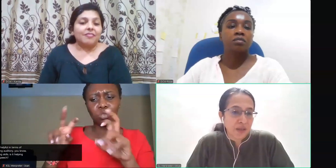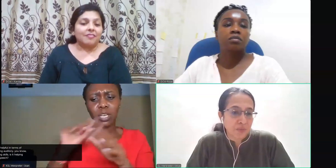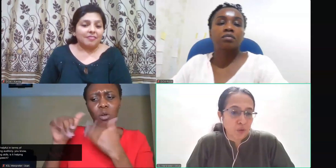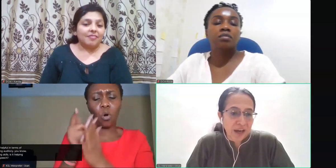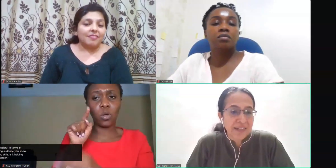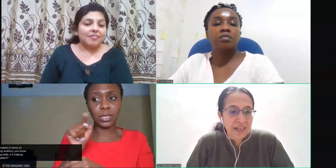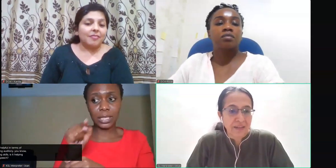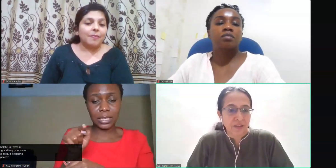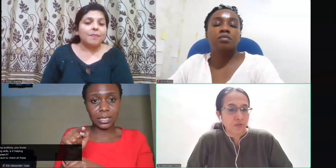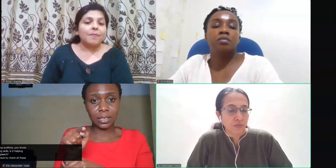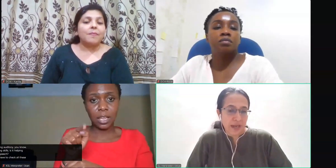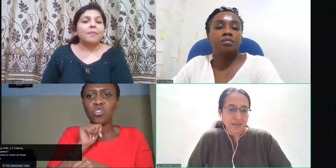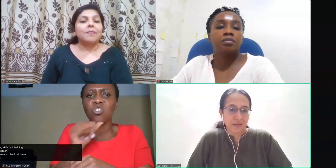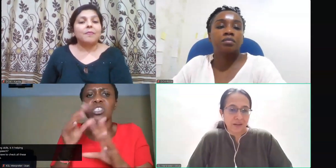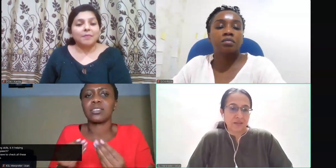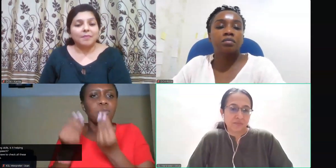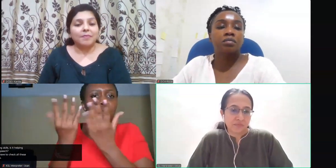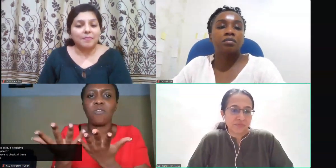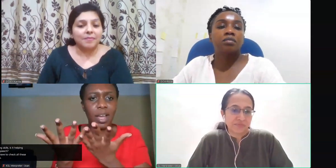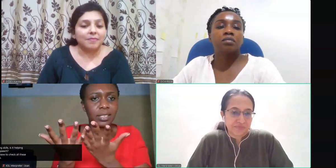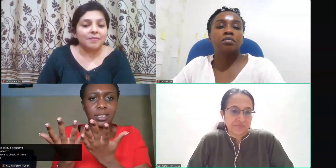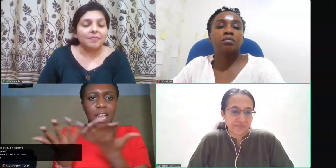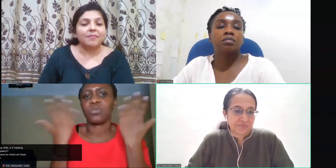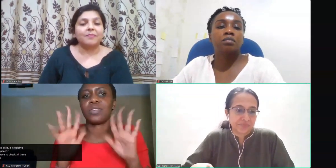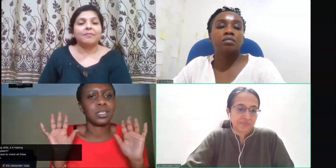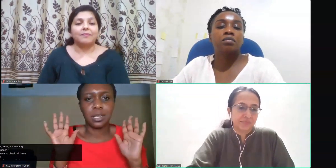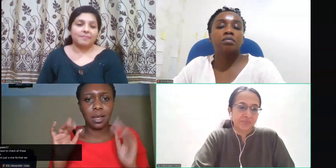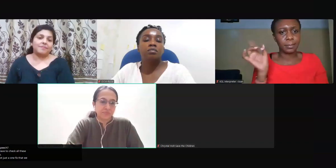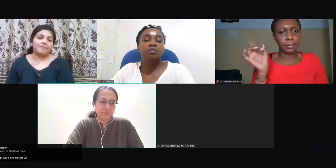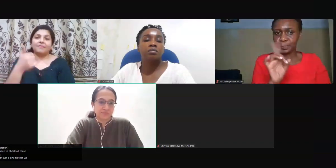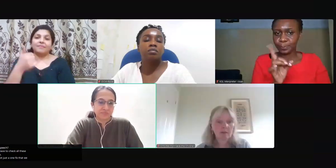fix that we provide and end it there.